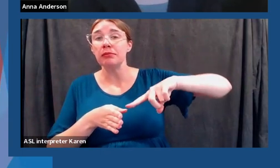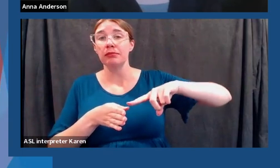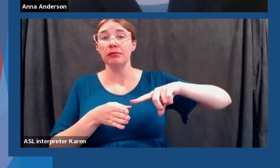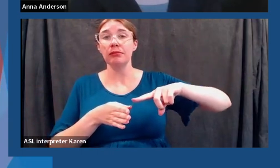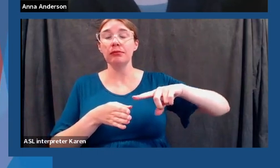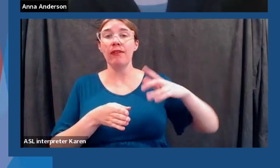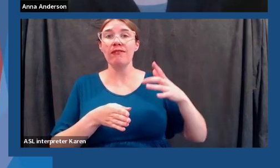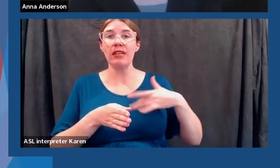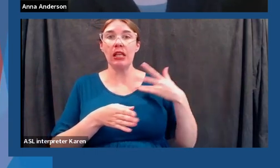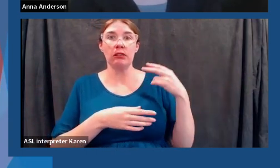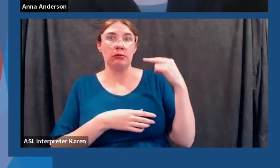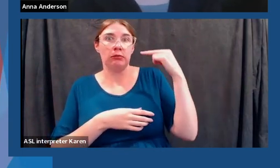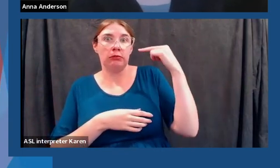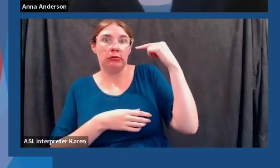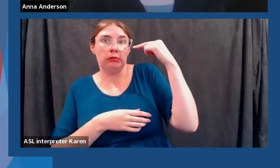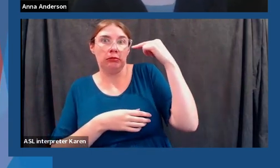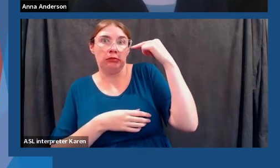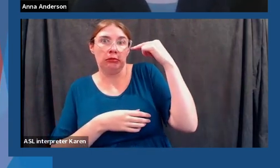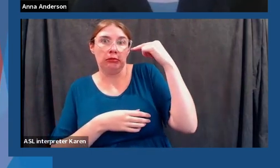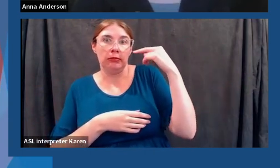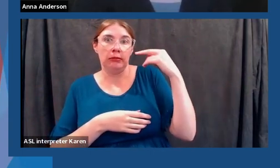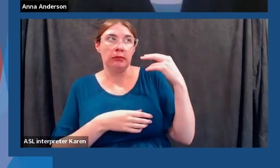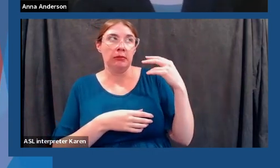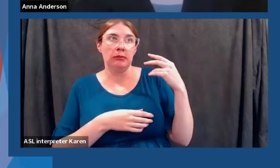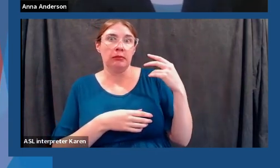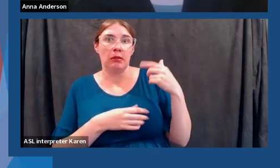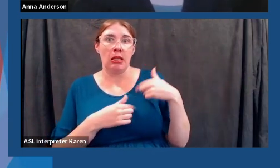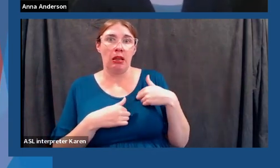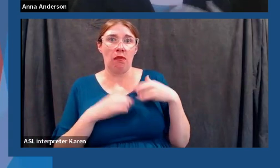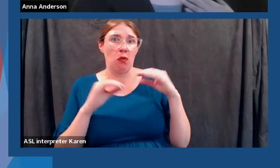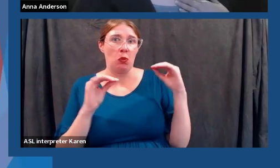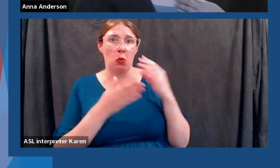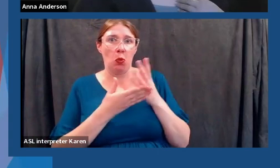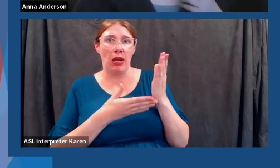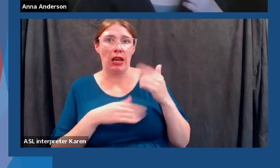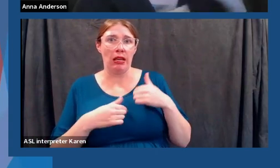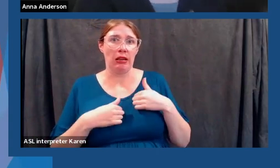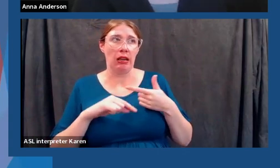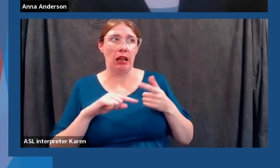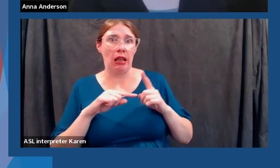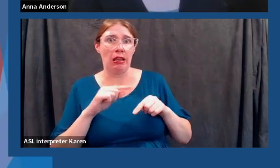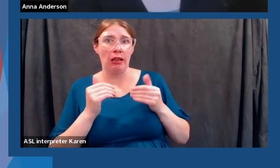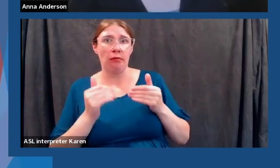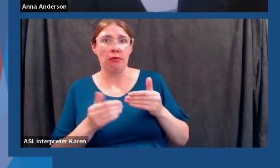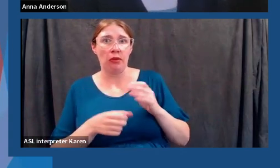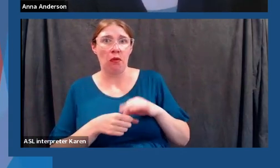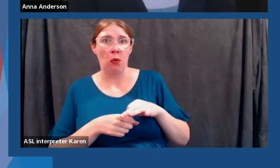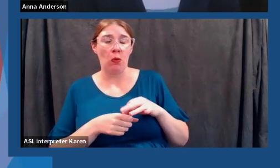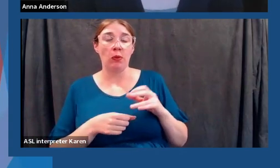the feeling, like I said, that they just don't have the ability to vote or to think critically enough to